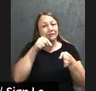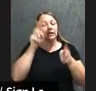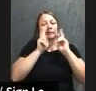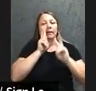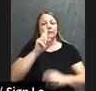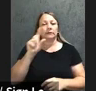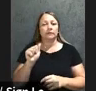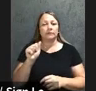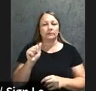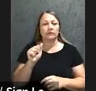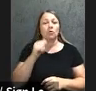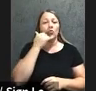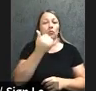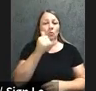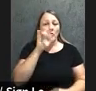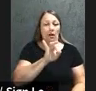again,